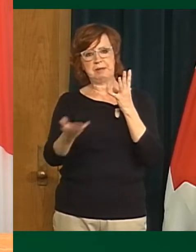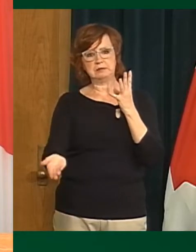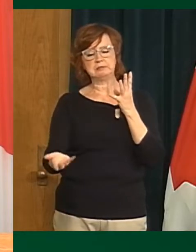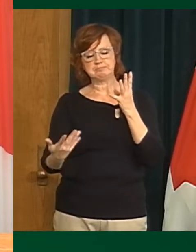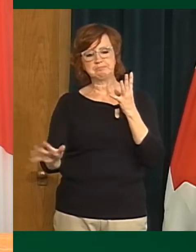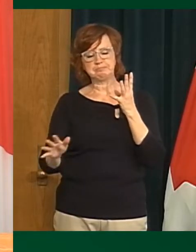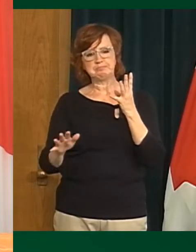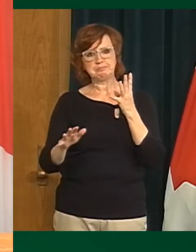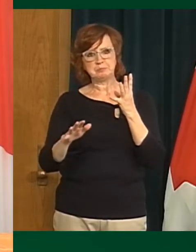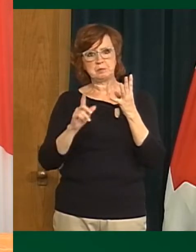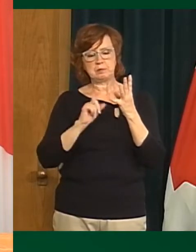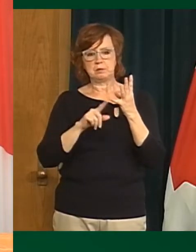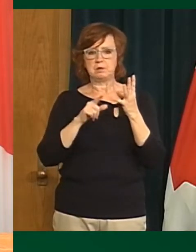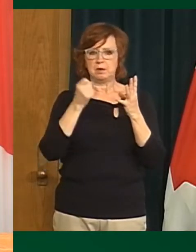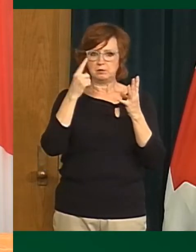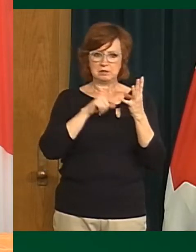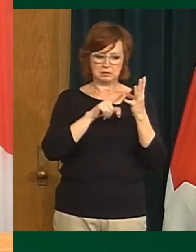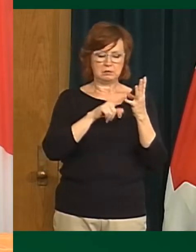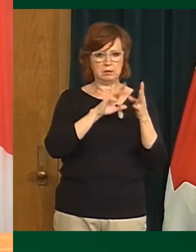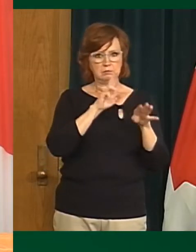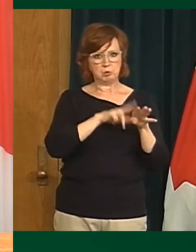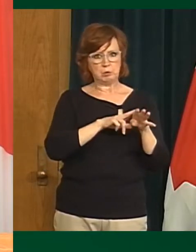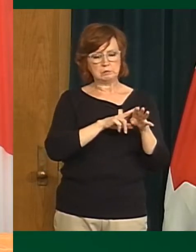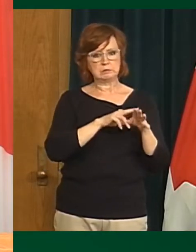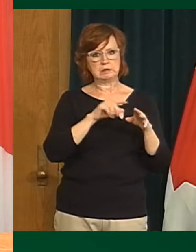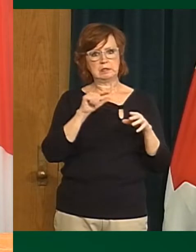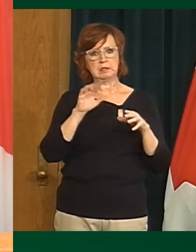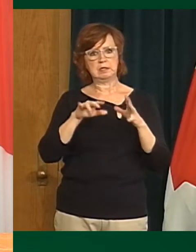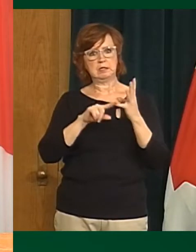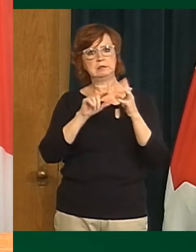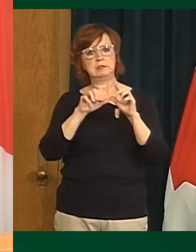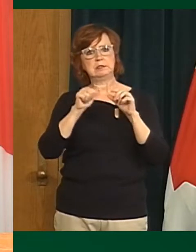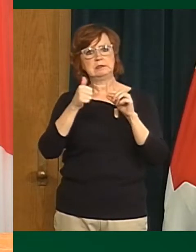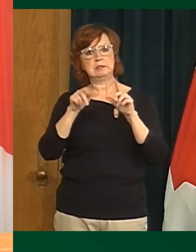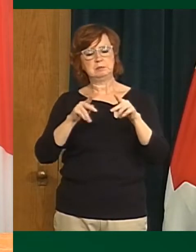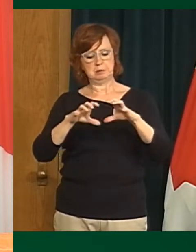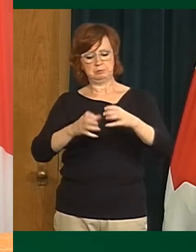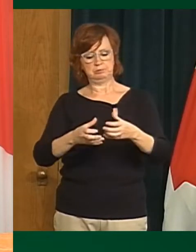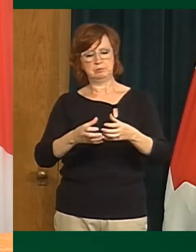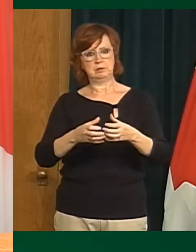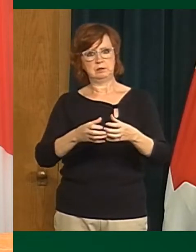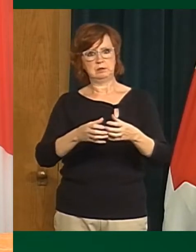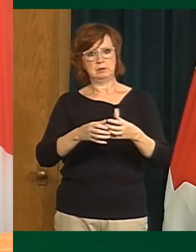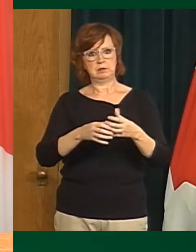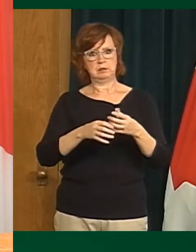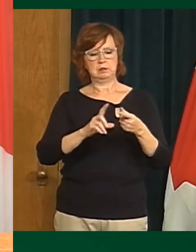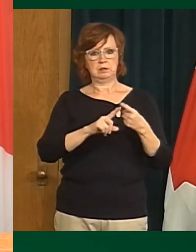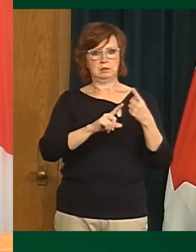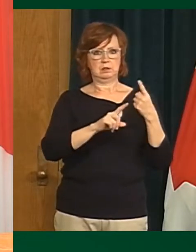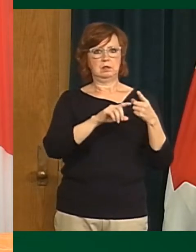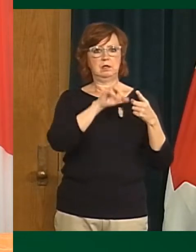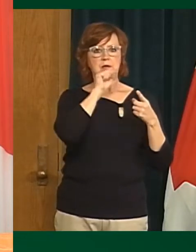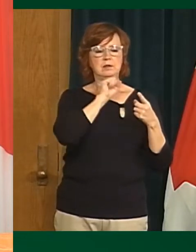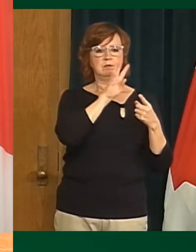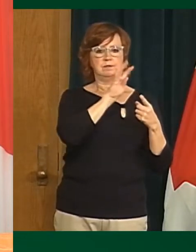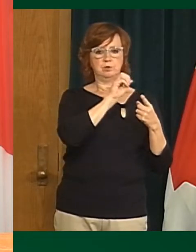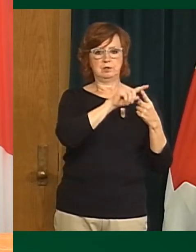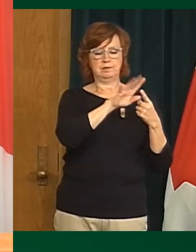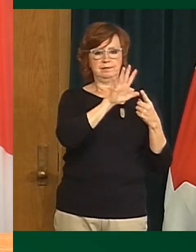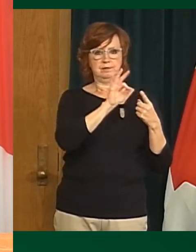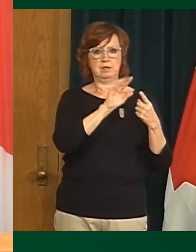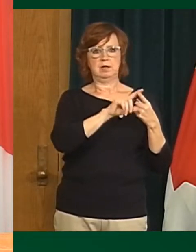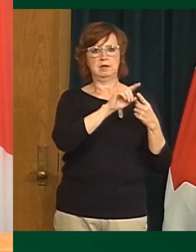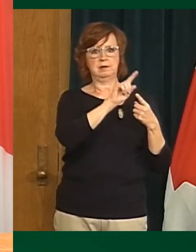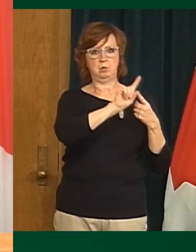and tragic, if you look at the age ranges, our deaths were in the expected age ranges: 1, 40 to 59, 5, 60